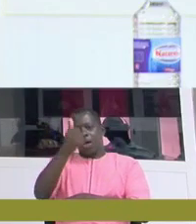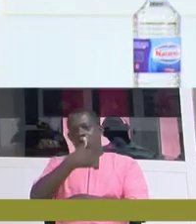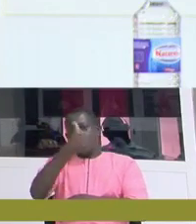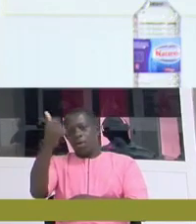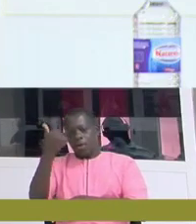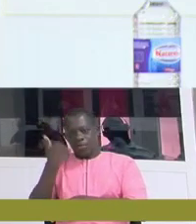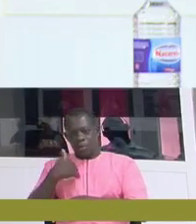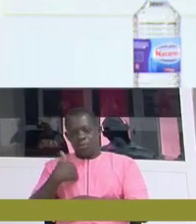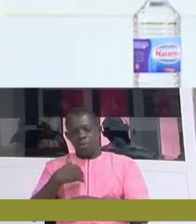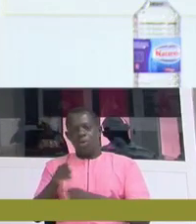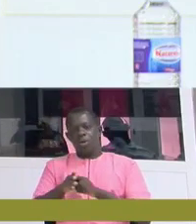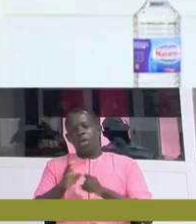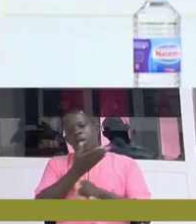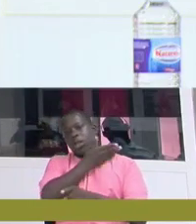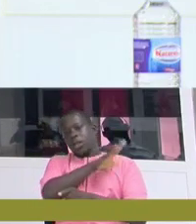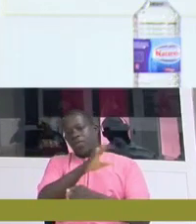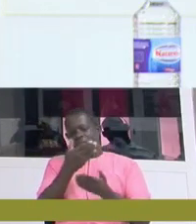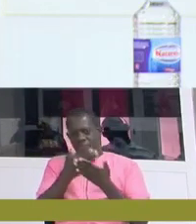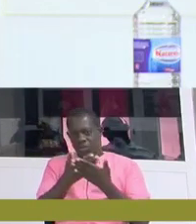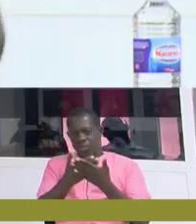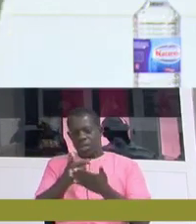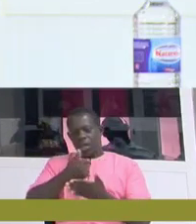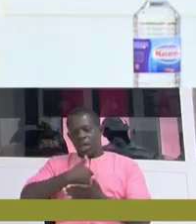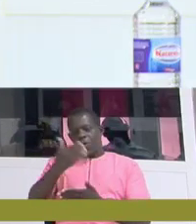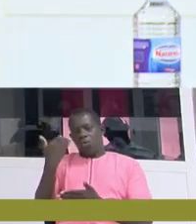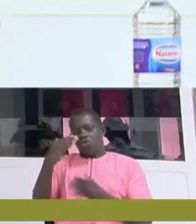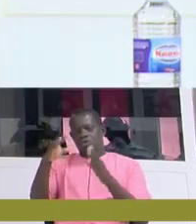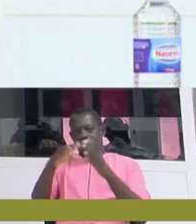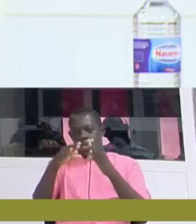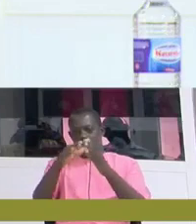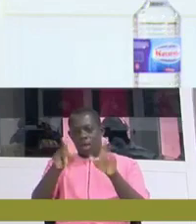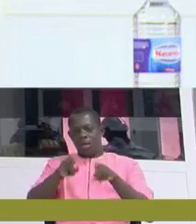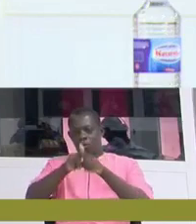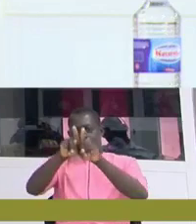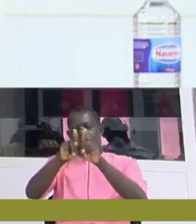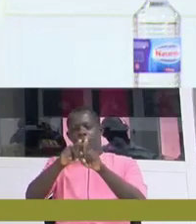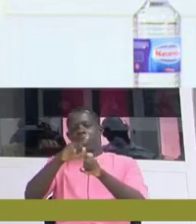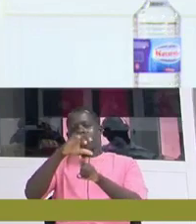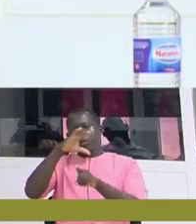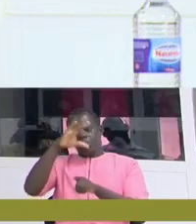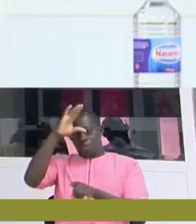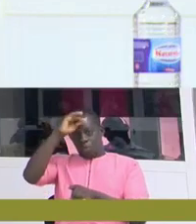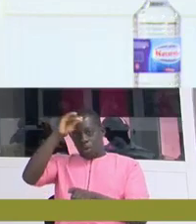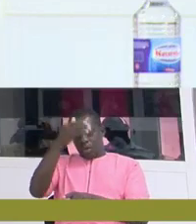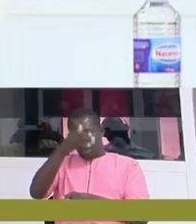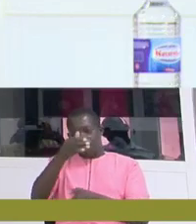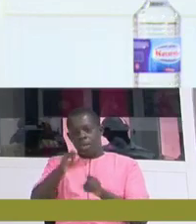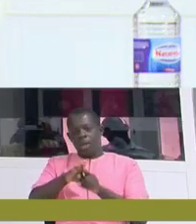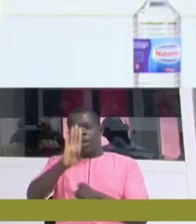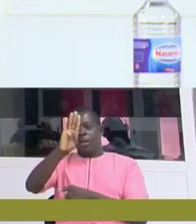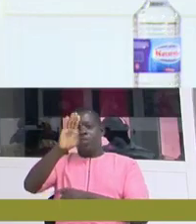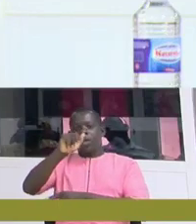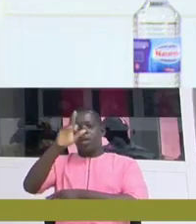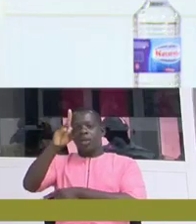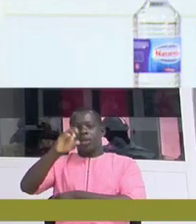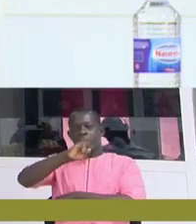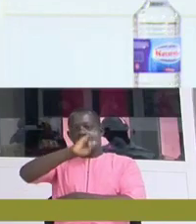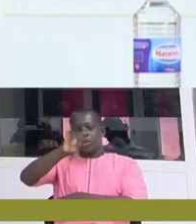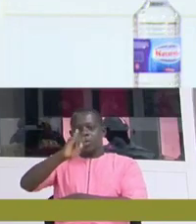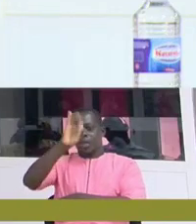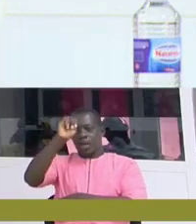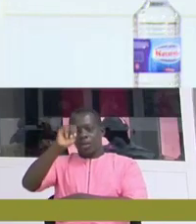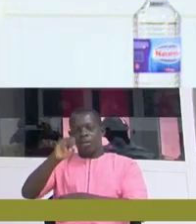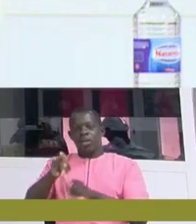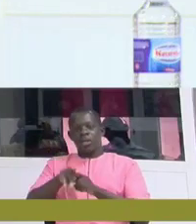gone. And I was with him, the two of us. Baji was sitting facing us. That soldier